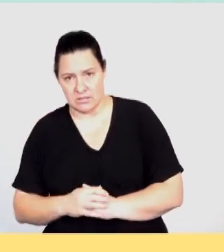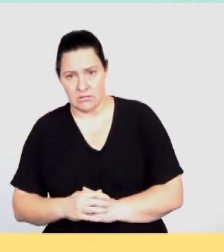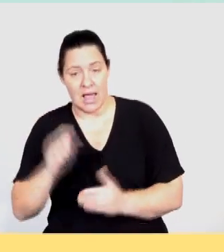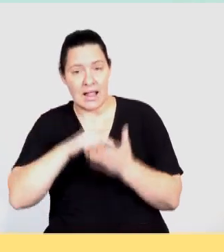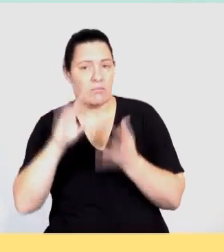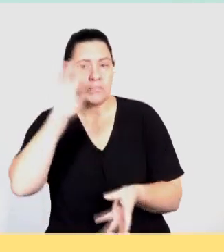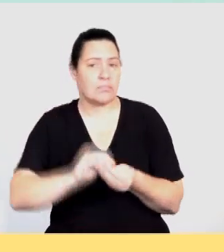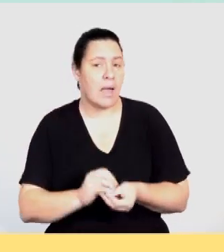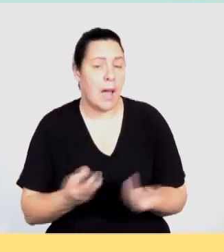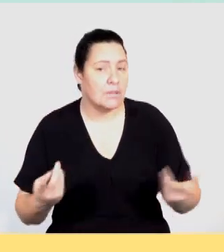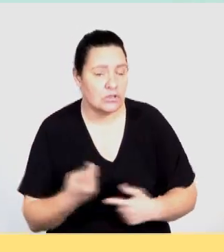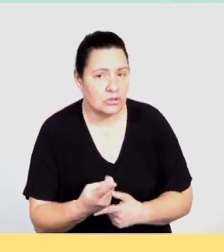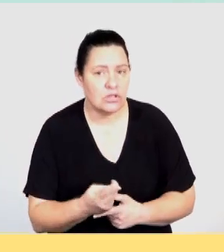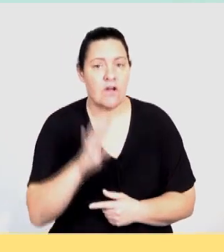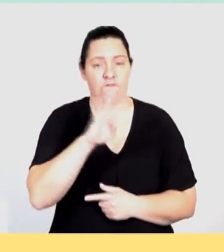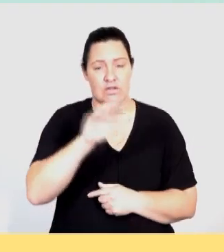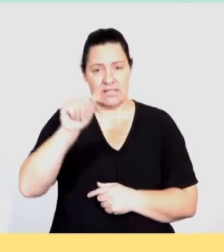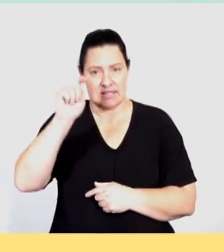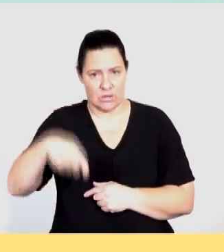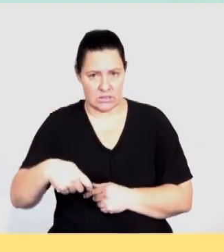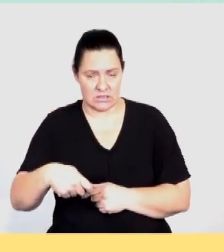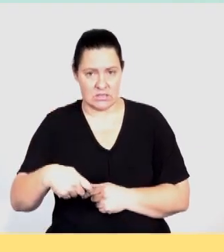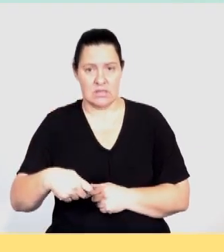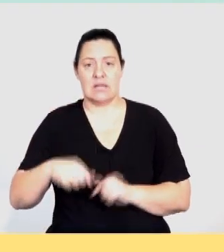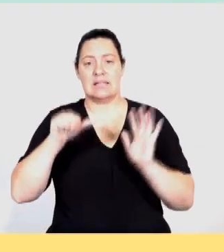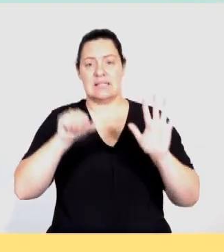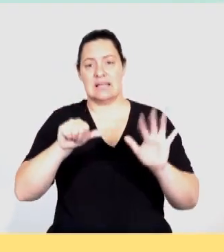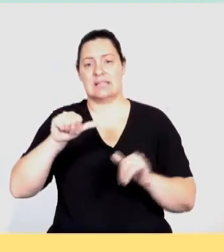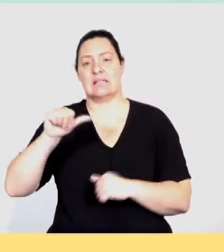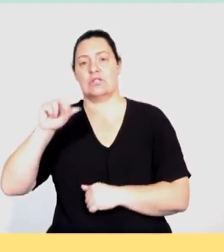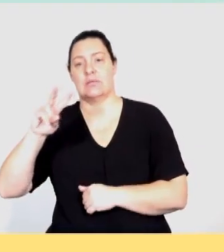1,200. In your calculator, how much do you see, guys?